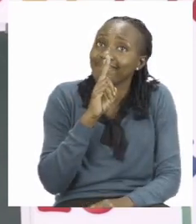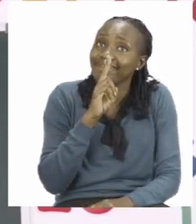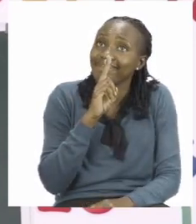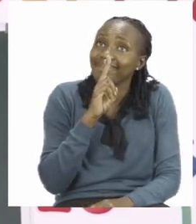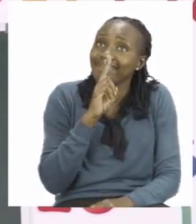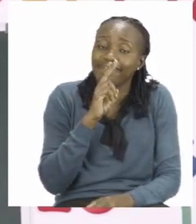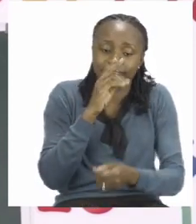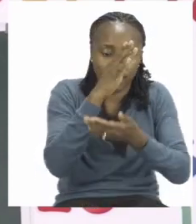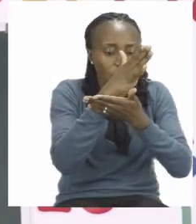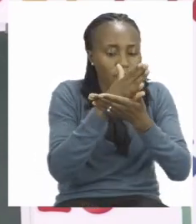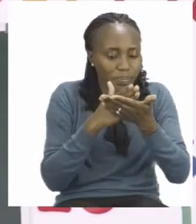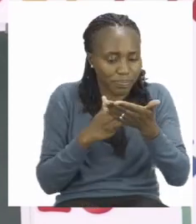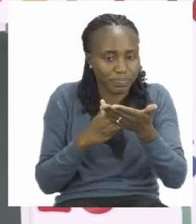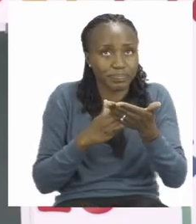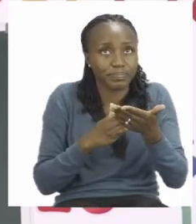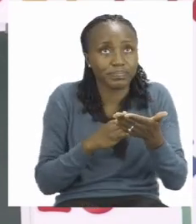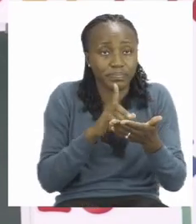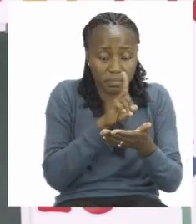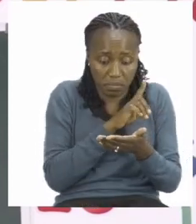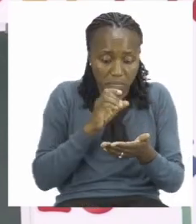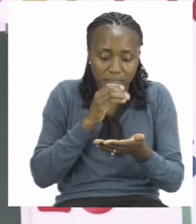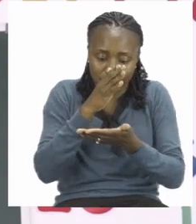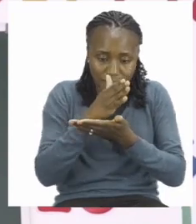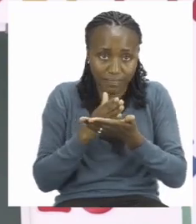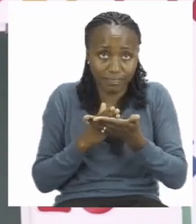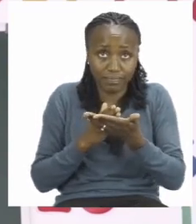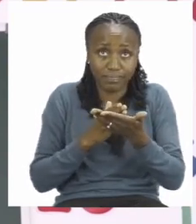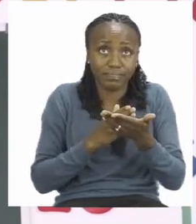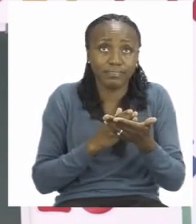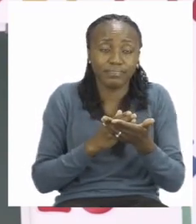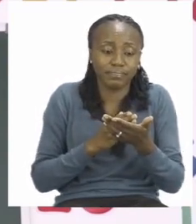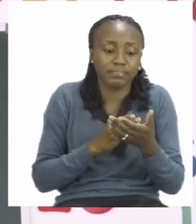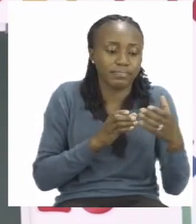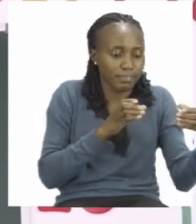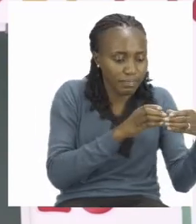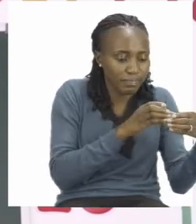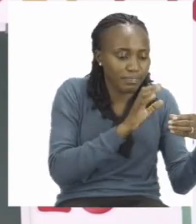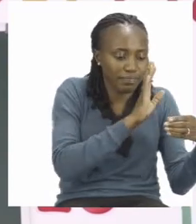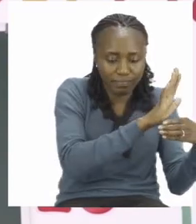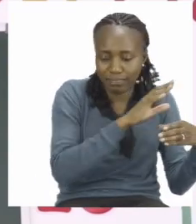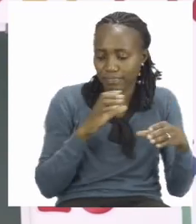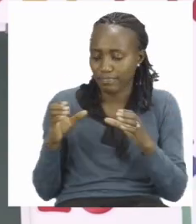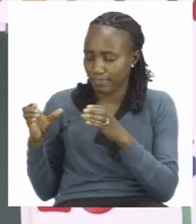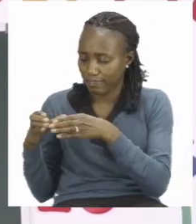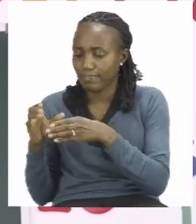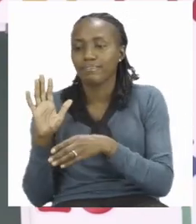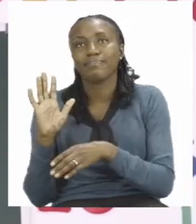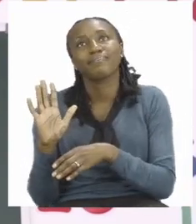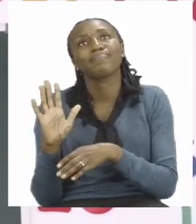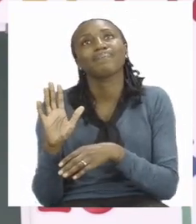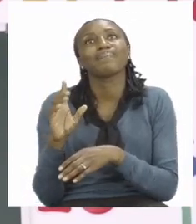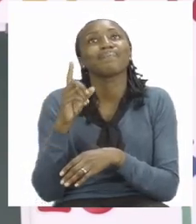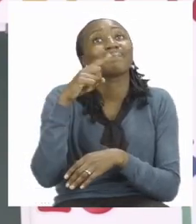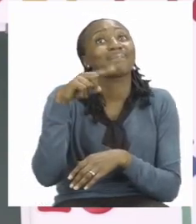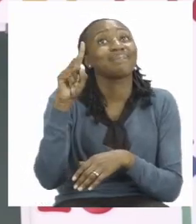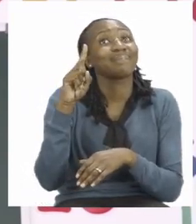are halving the number 10 is 5. Good job,